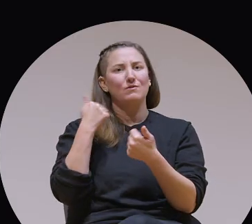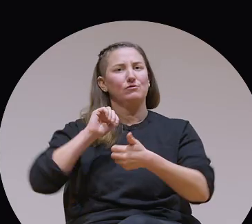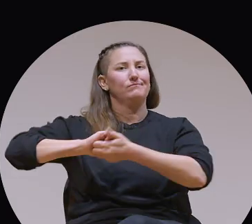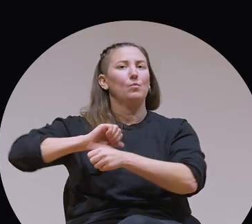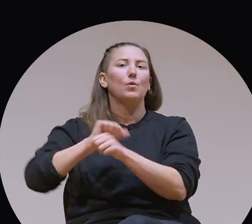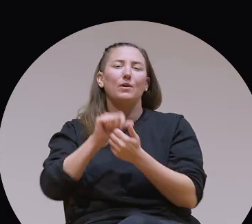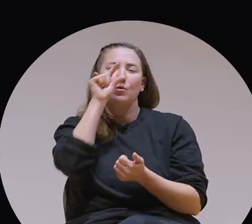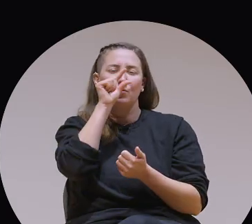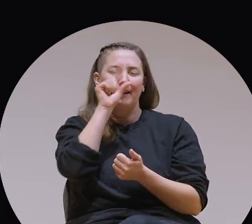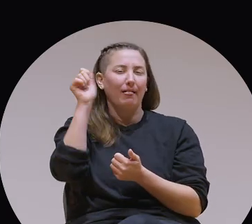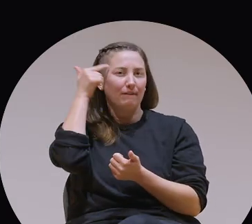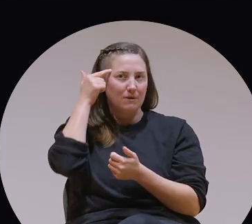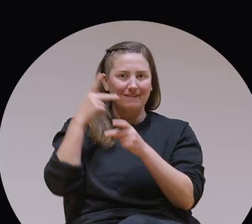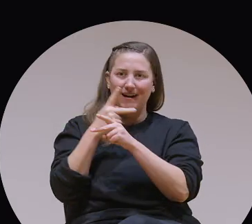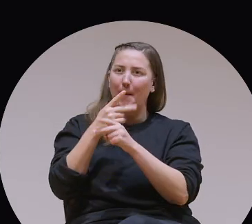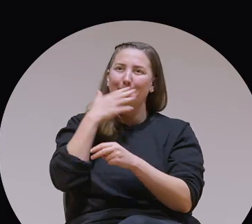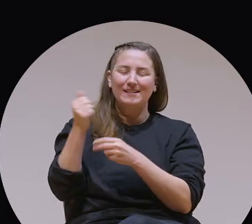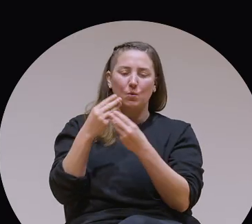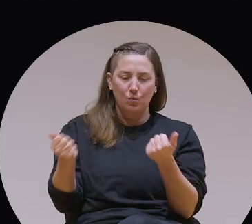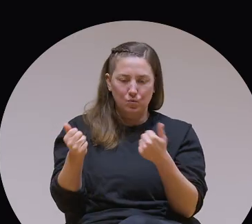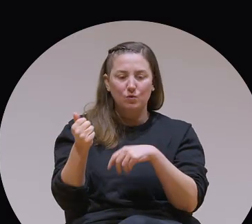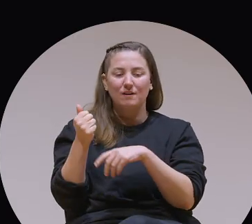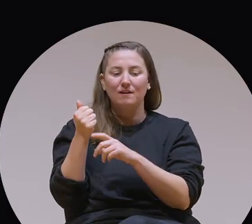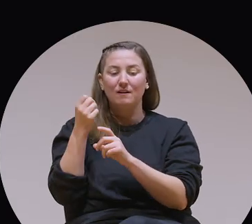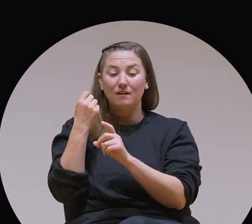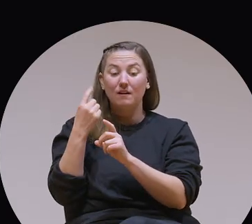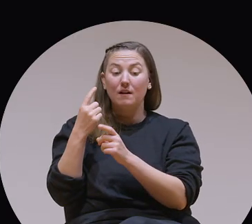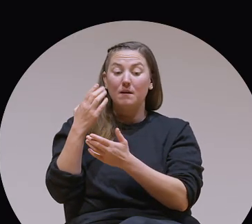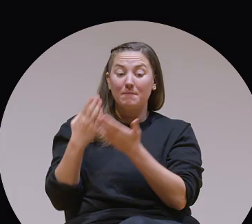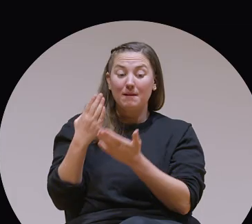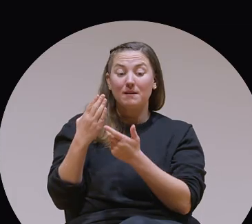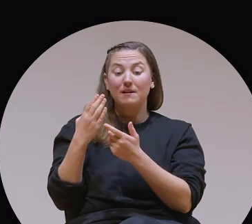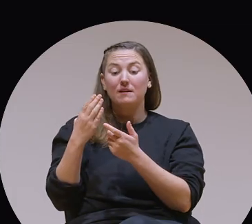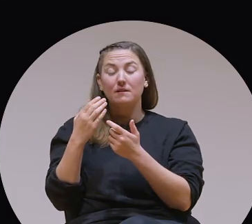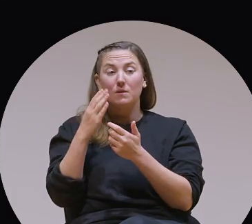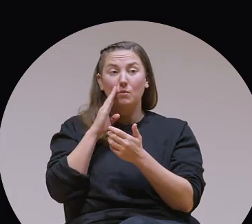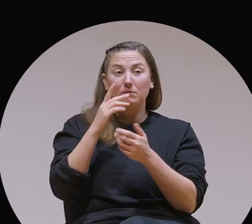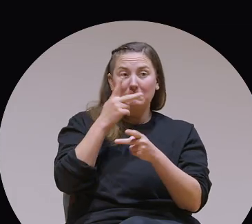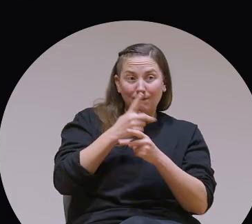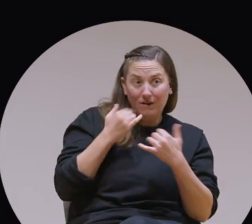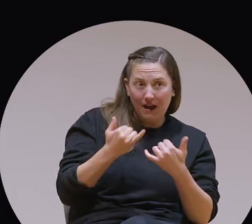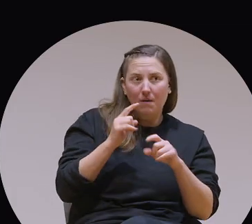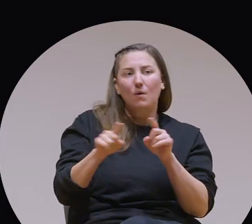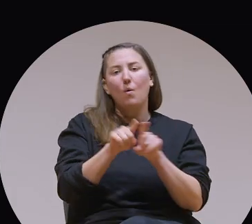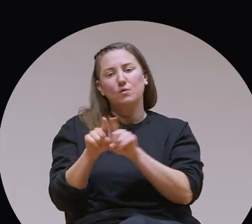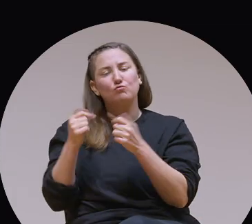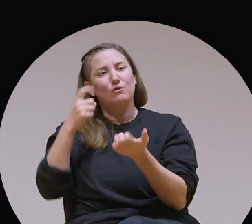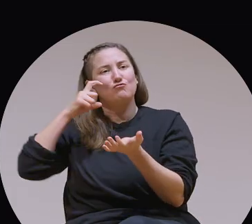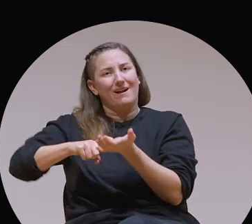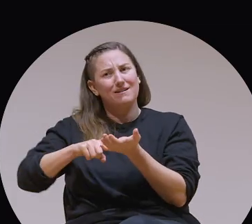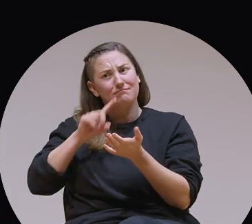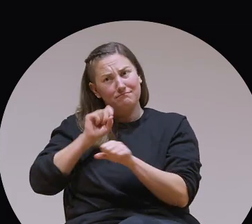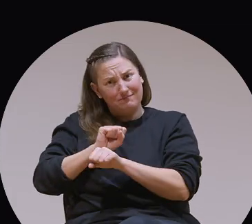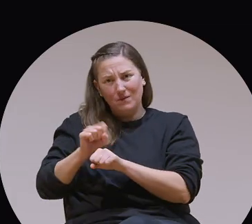government to find a solution which will enable these pieces to remain on public display, and will also acknowledge the fact that,